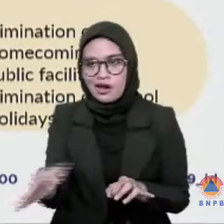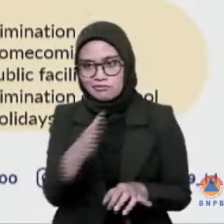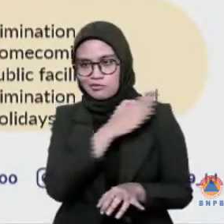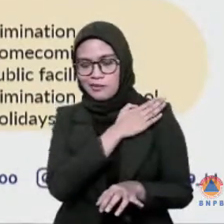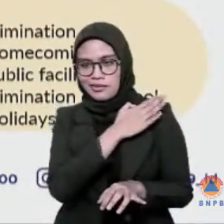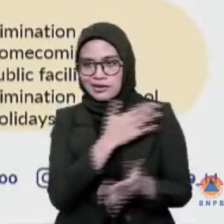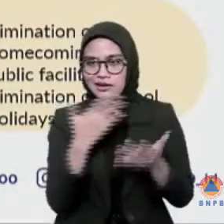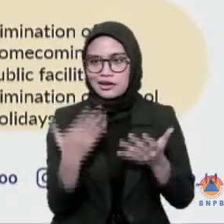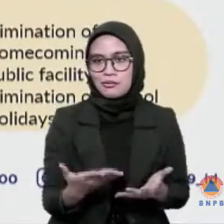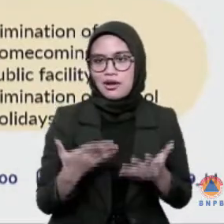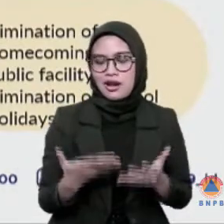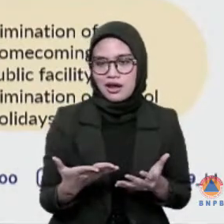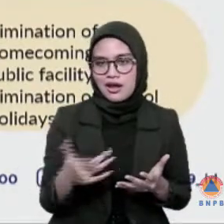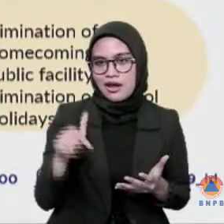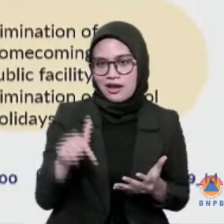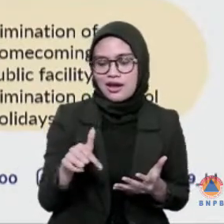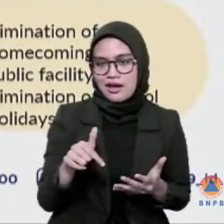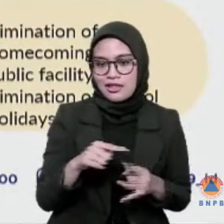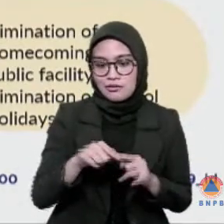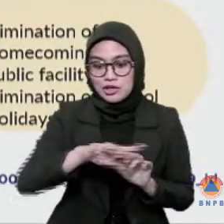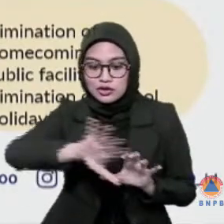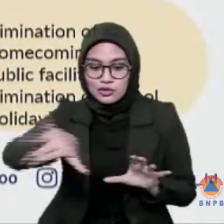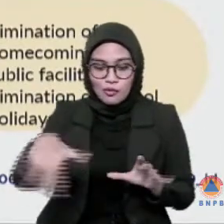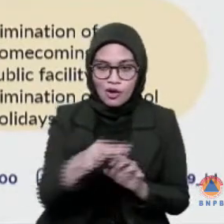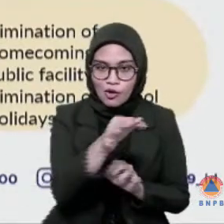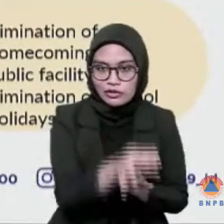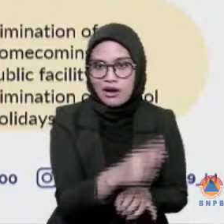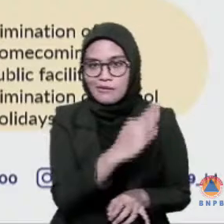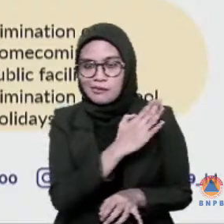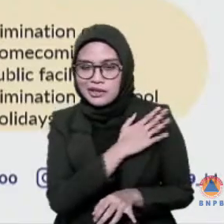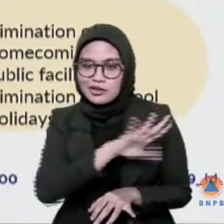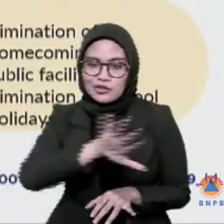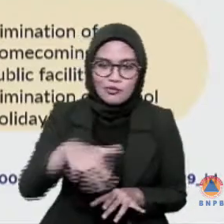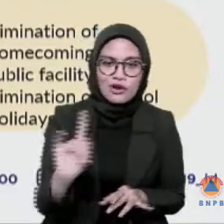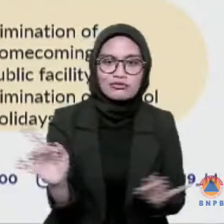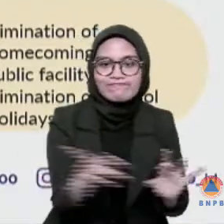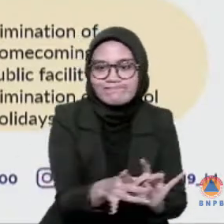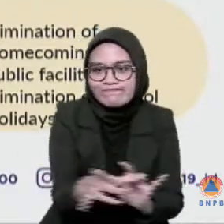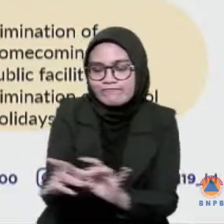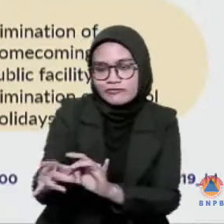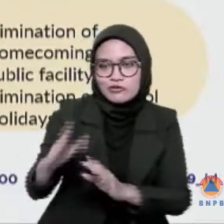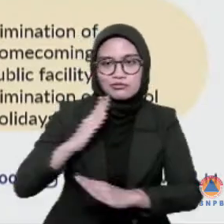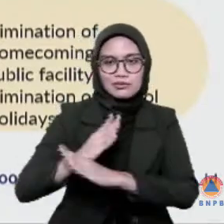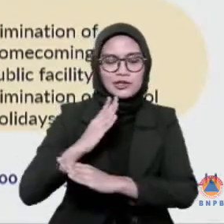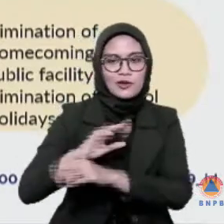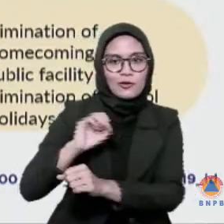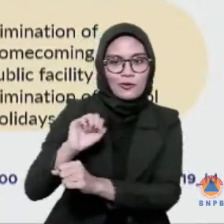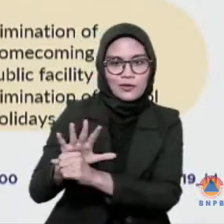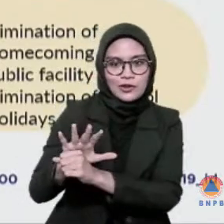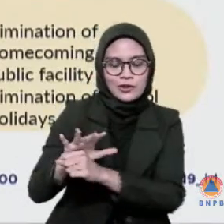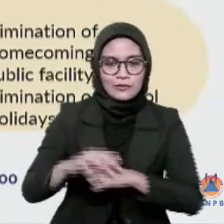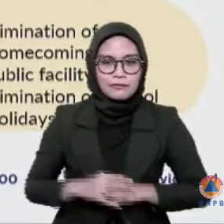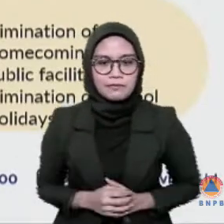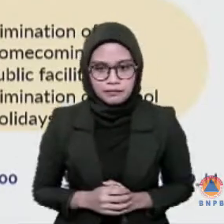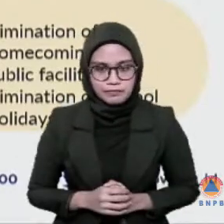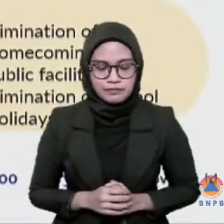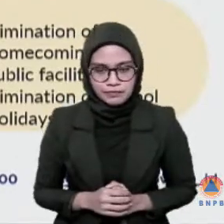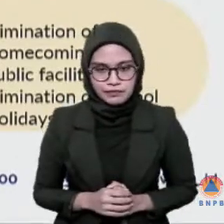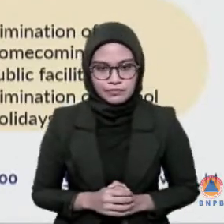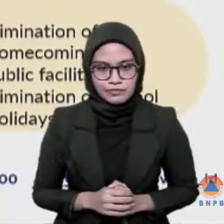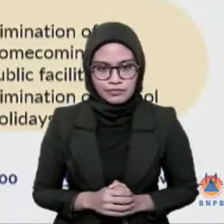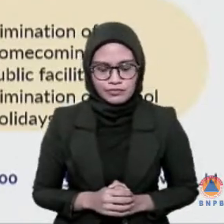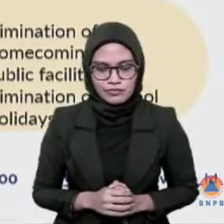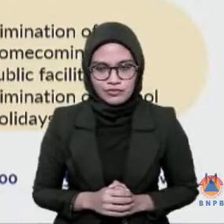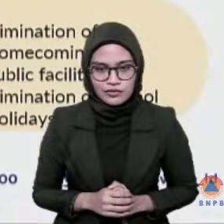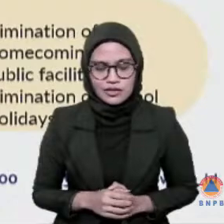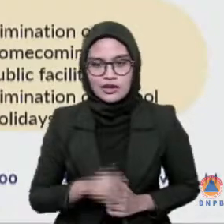coordinating the control of community activities down to the district or city level using regional level